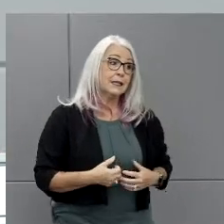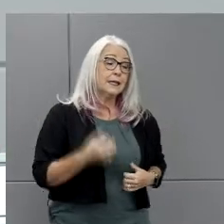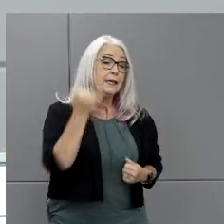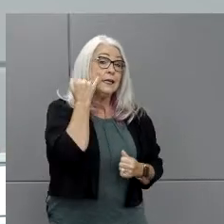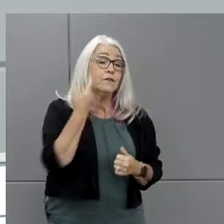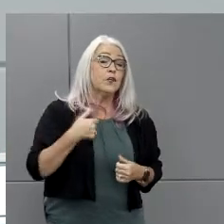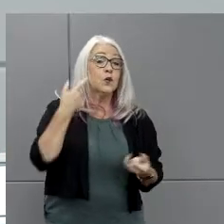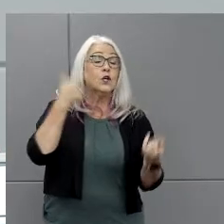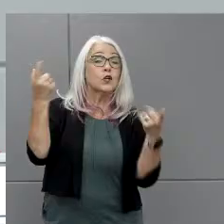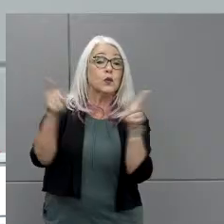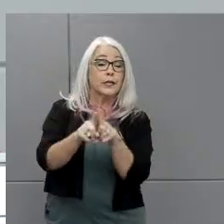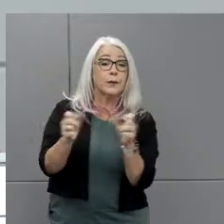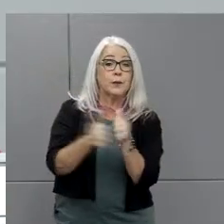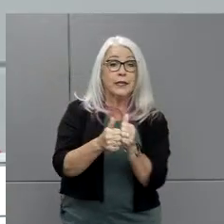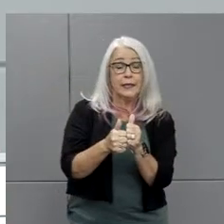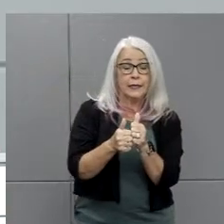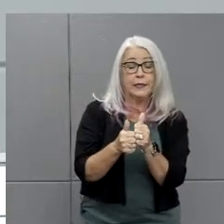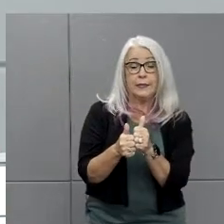with